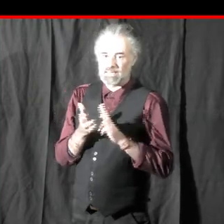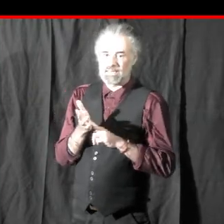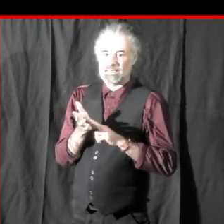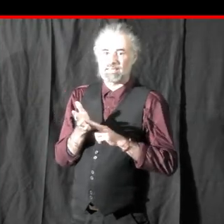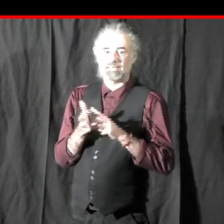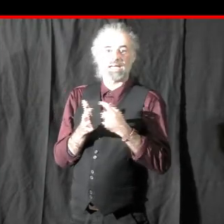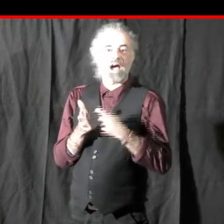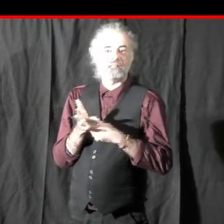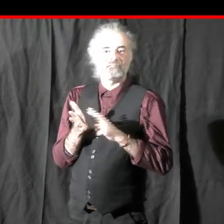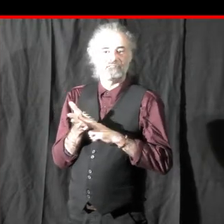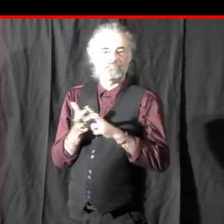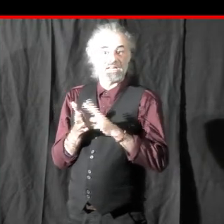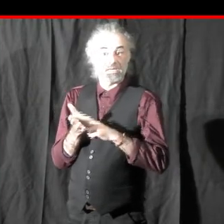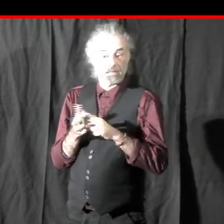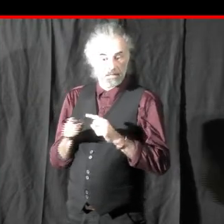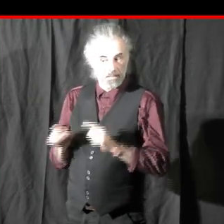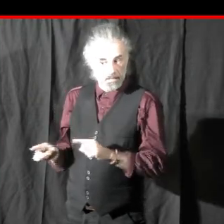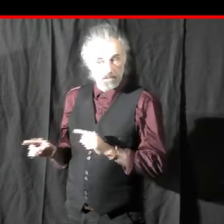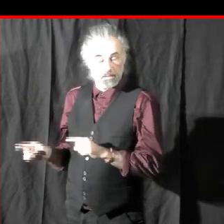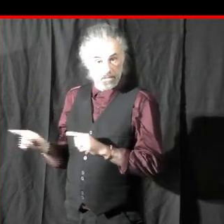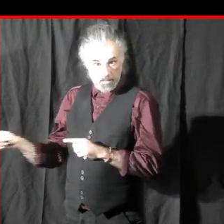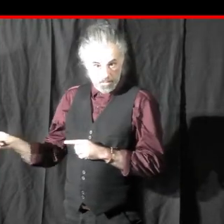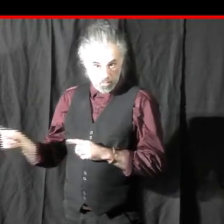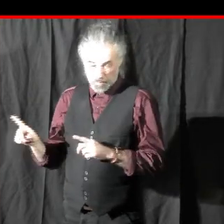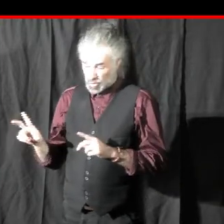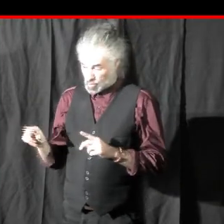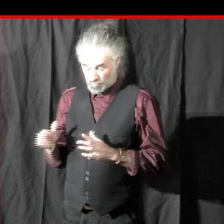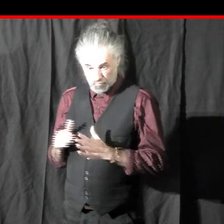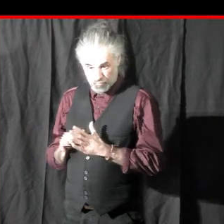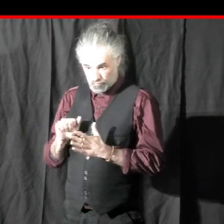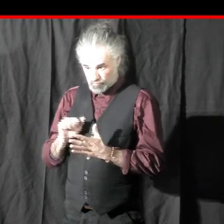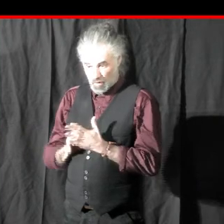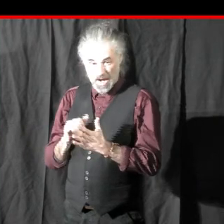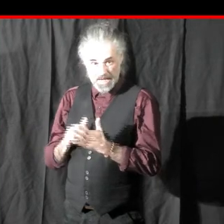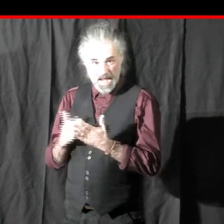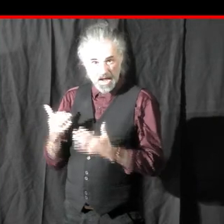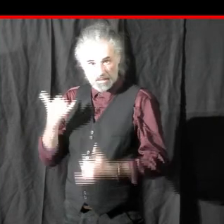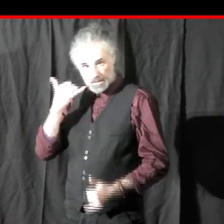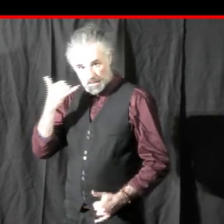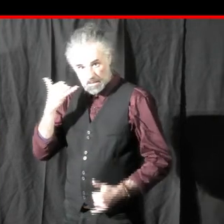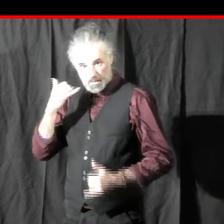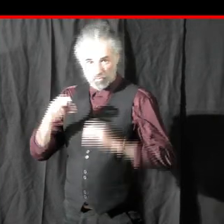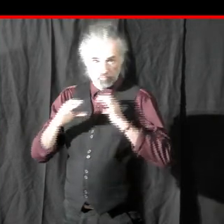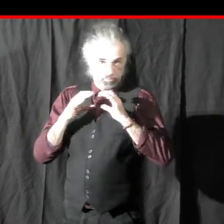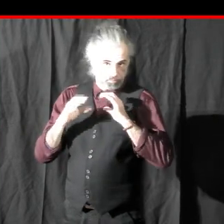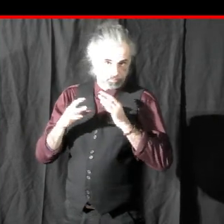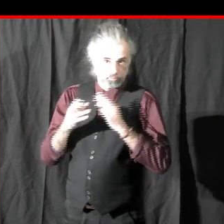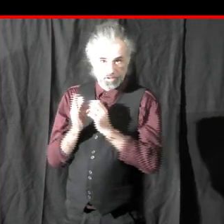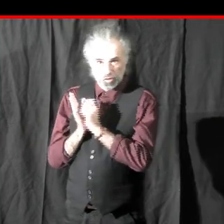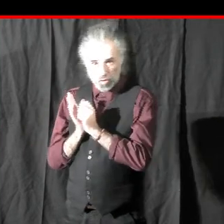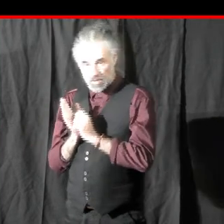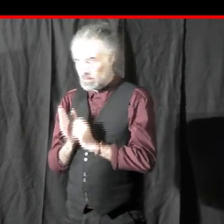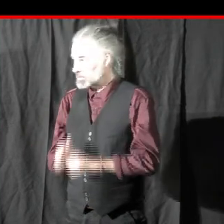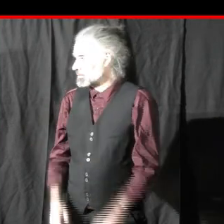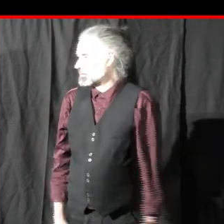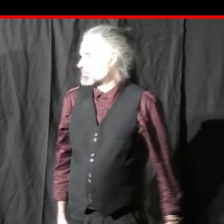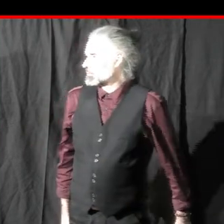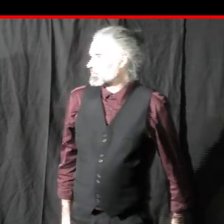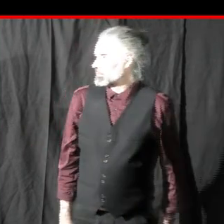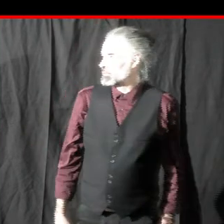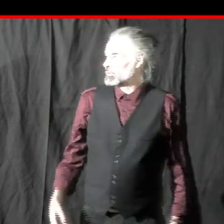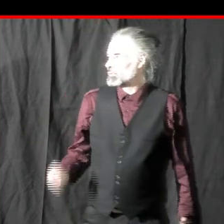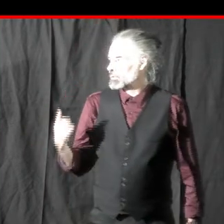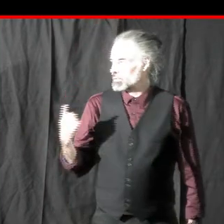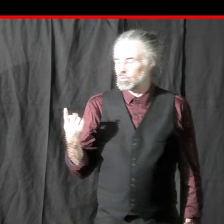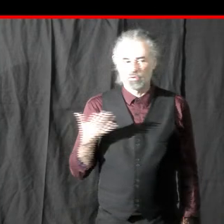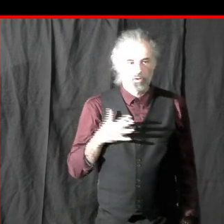now, the scene that we're doing right now with the phone call between the science communicator and the journalist. And Maria, who do you want to play